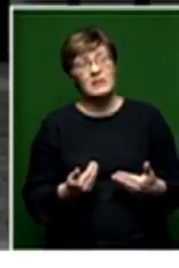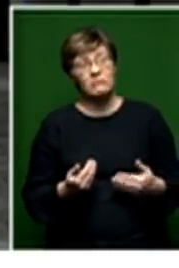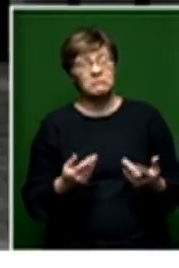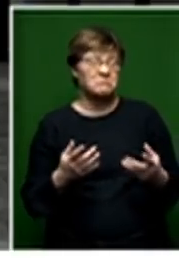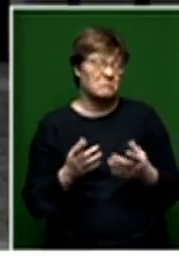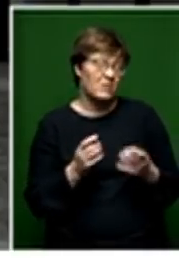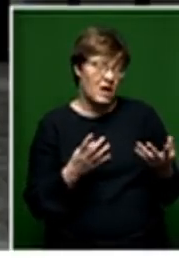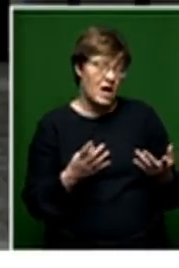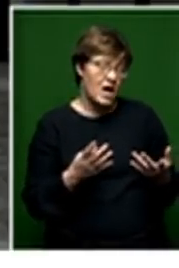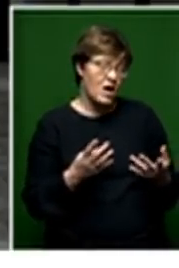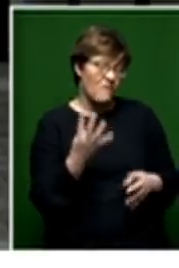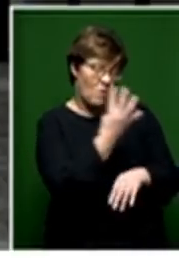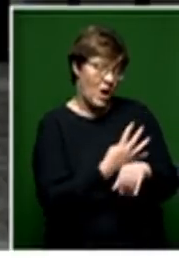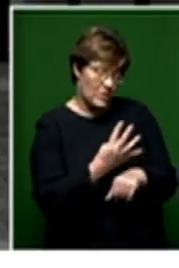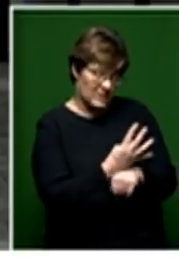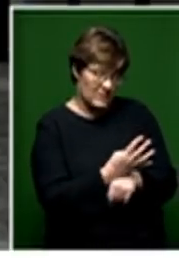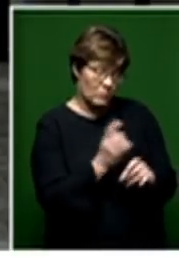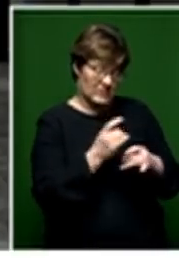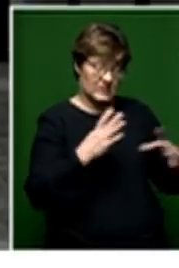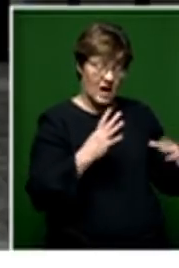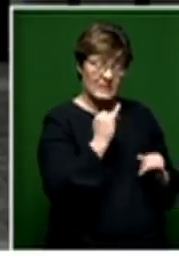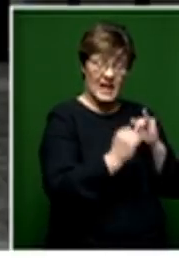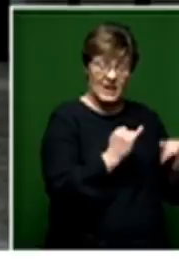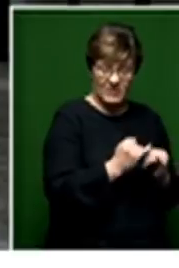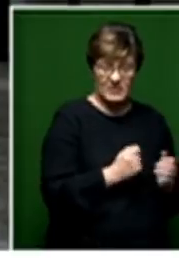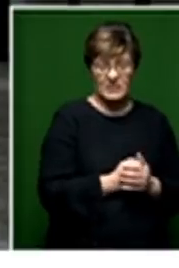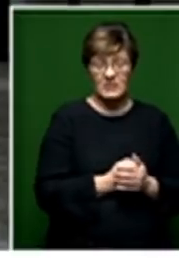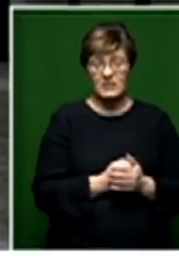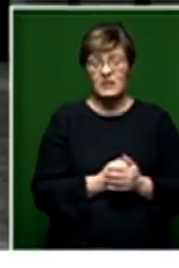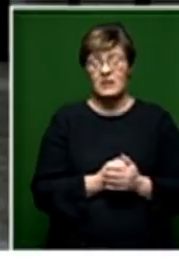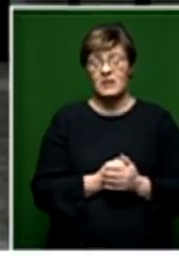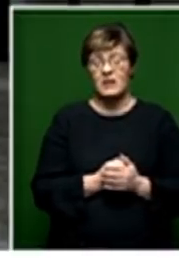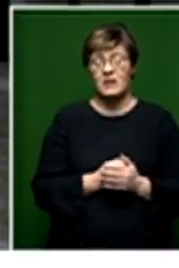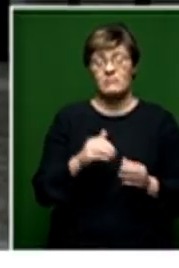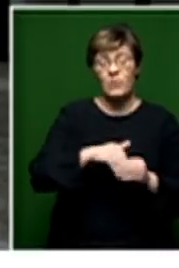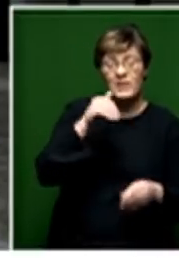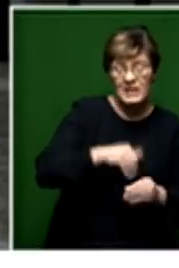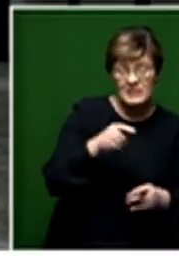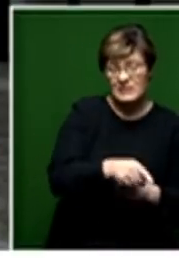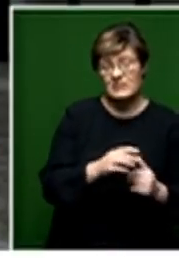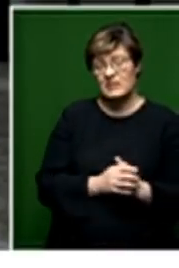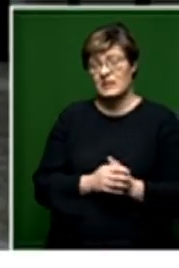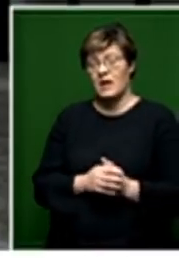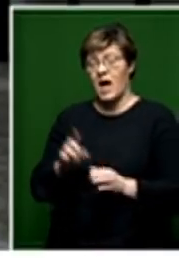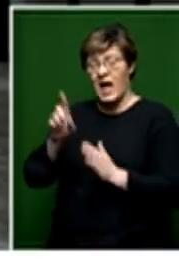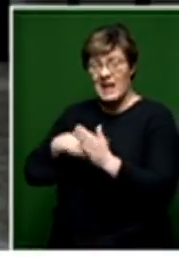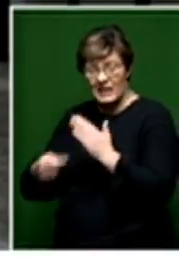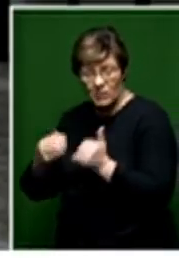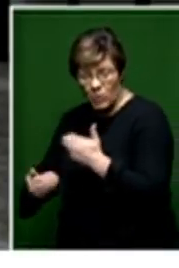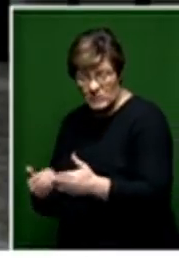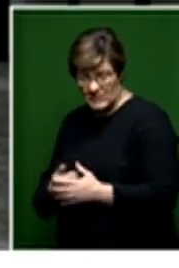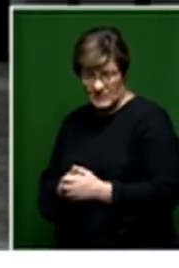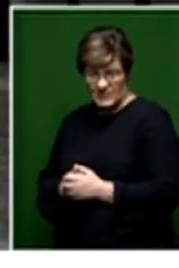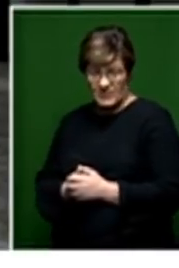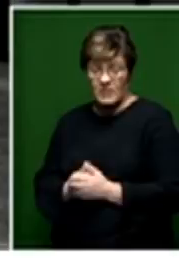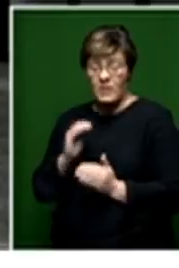hours. It starts at 11 o'clock, and then the voting process, the nomination process, that should take about 4 hours. Thereafter, we